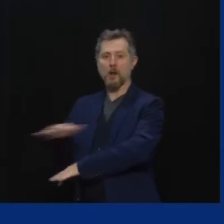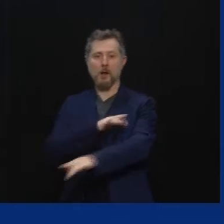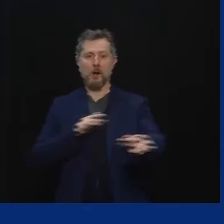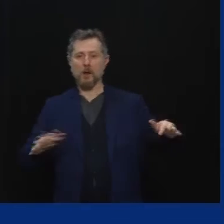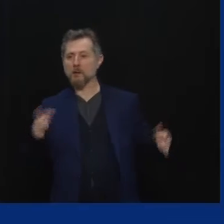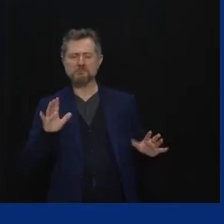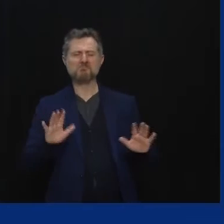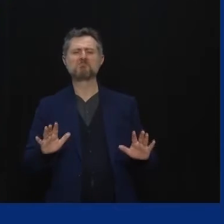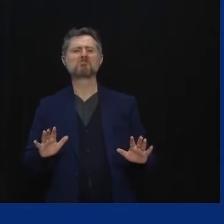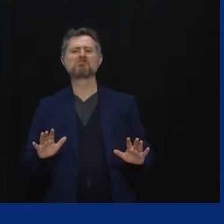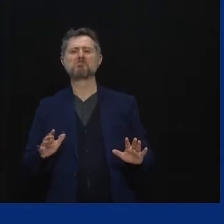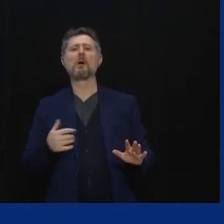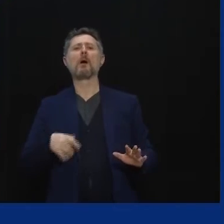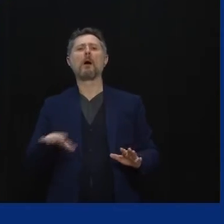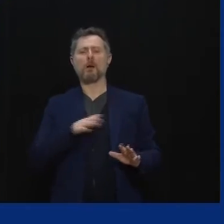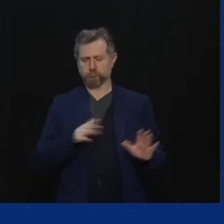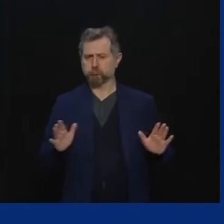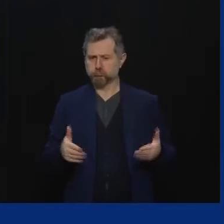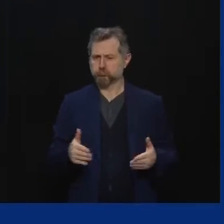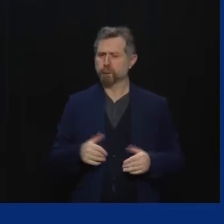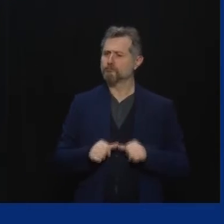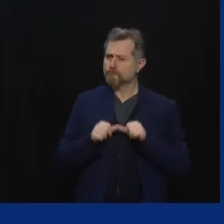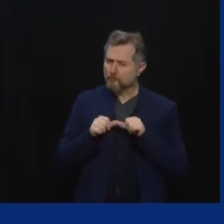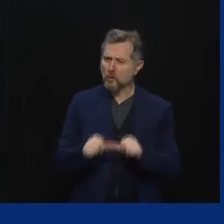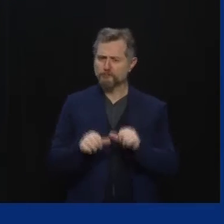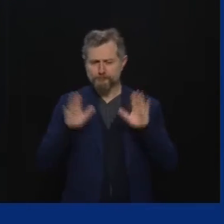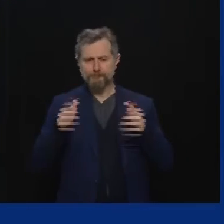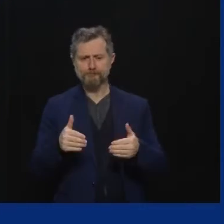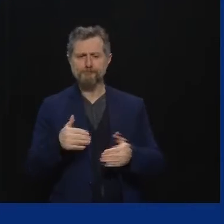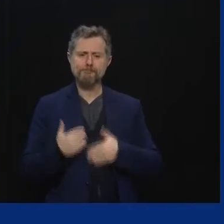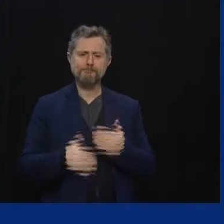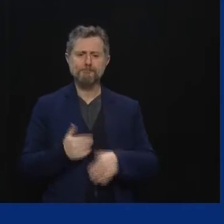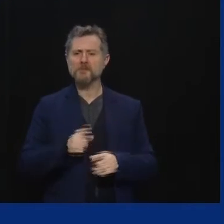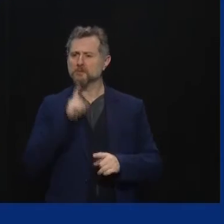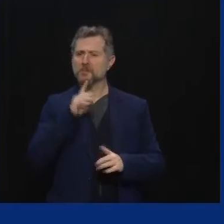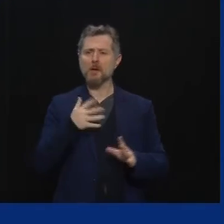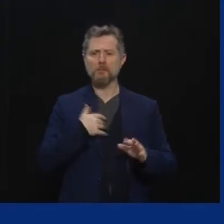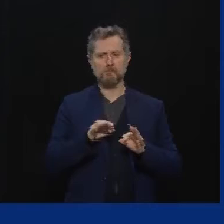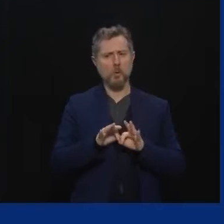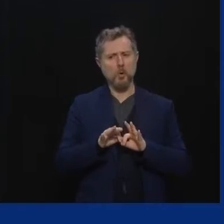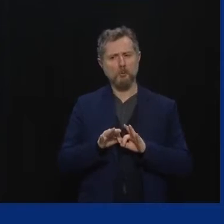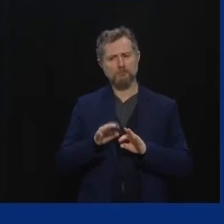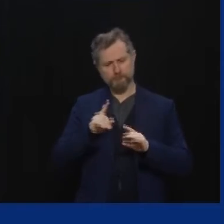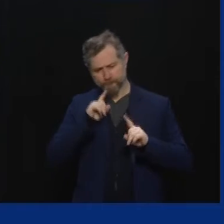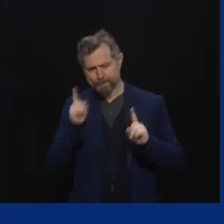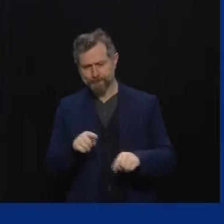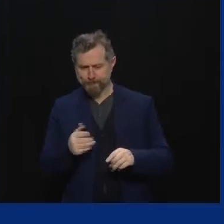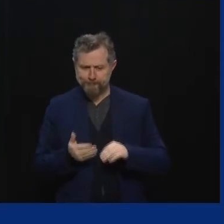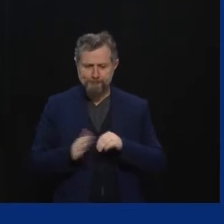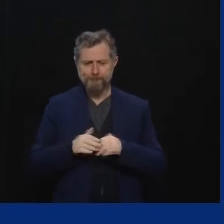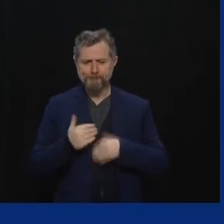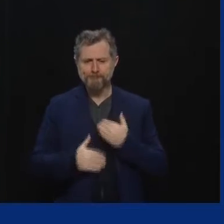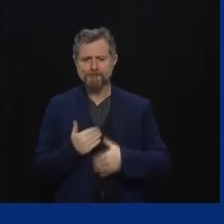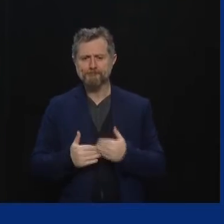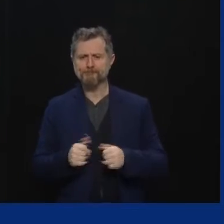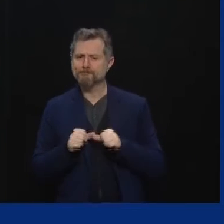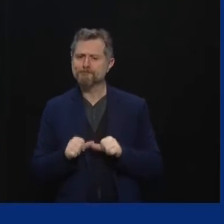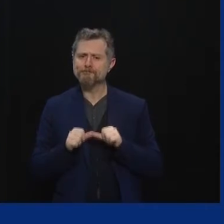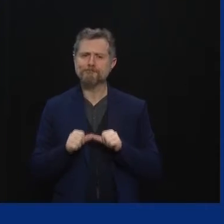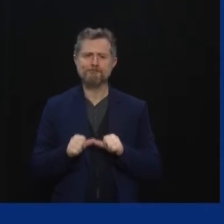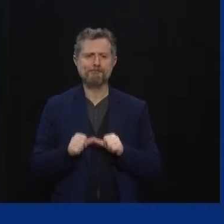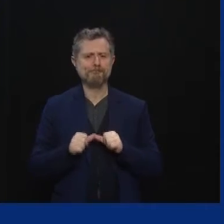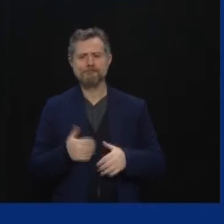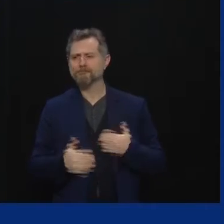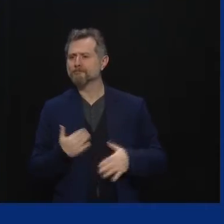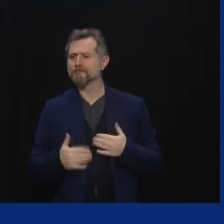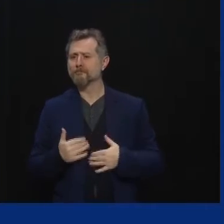course, upping up our response dramatically, but for everyday New Yorkers, continuing doing what you're doing, especially if you've been vaccinated and have the booster